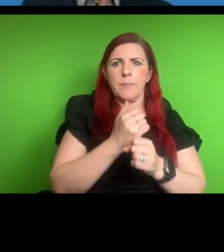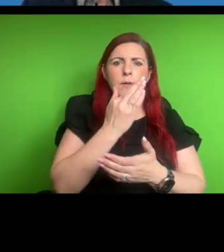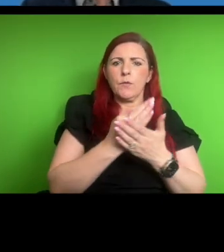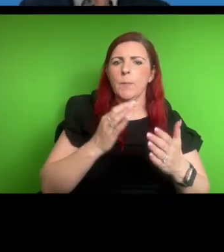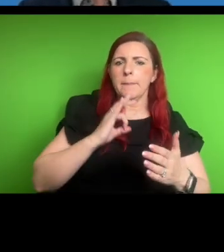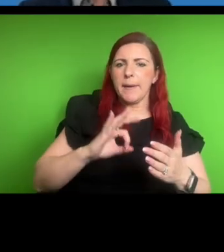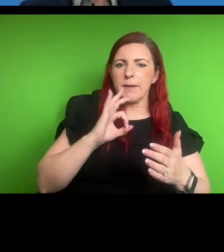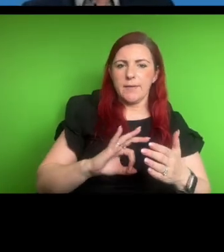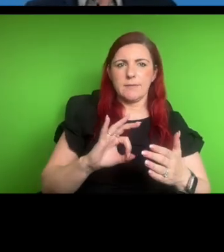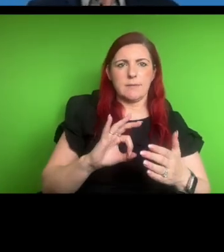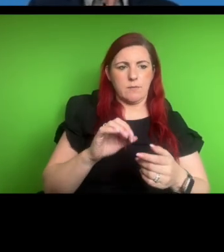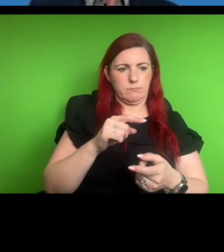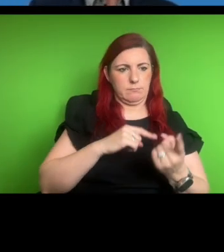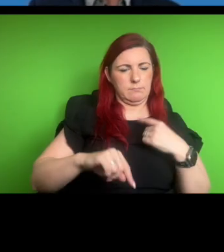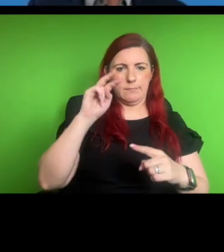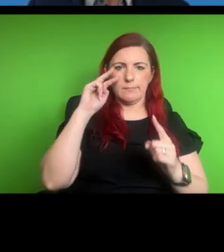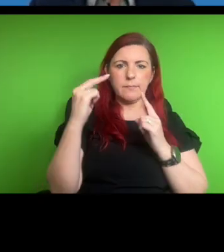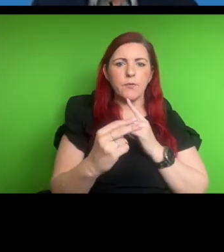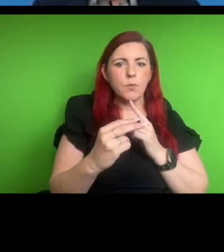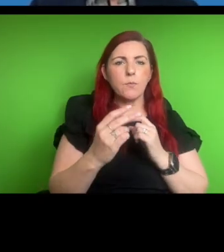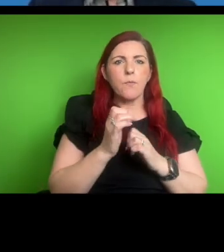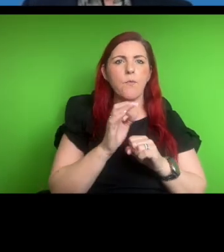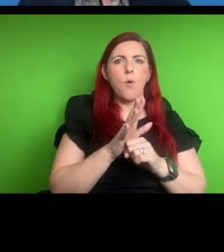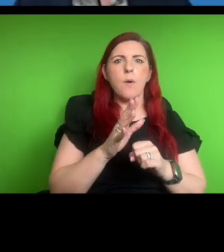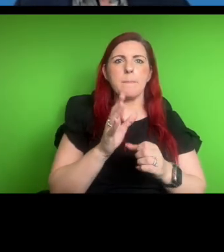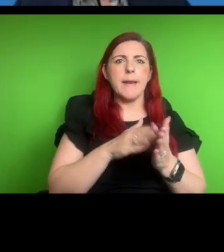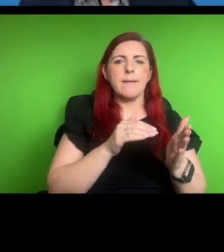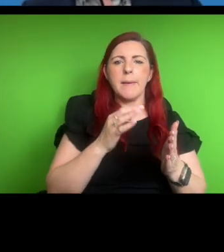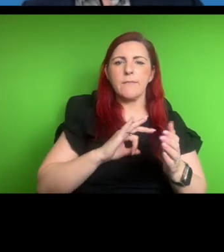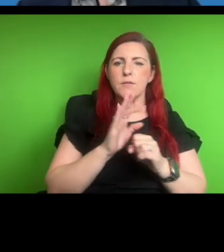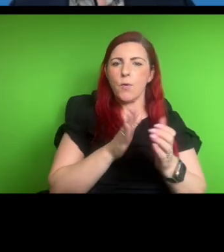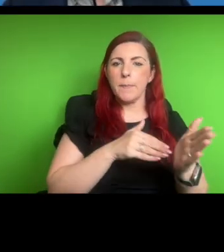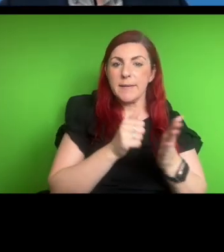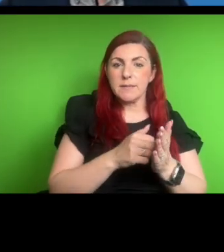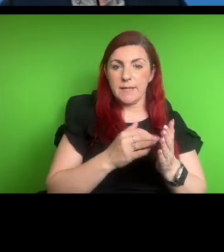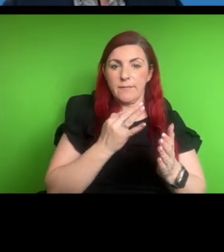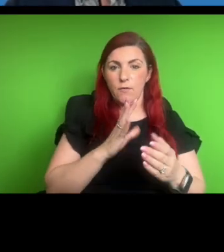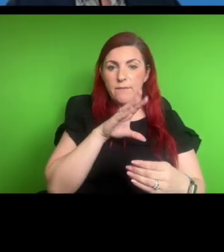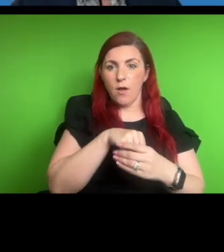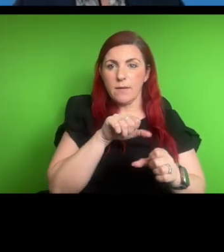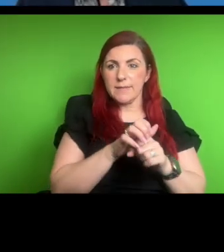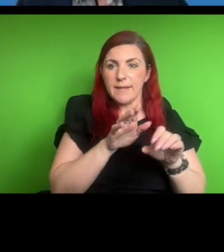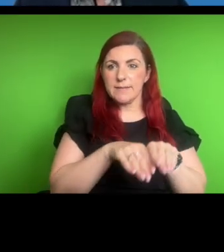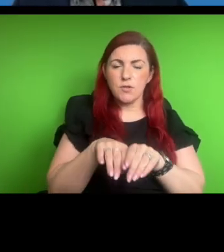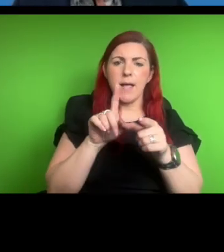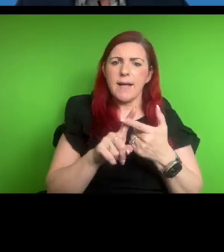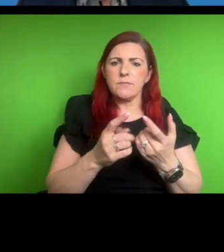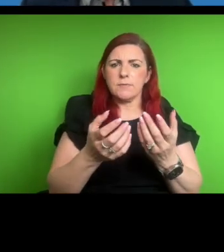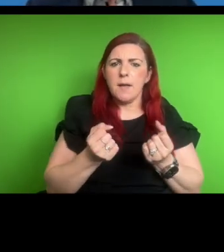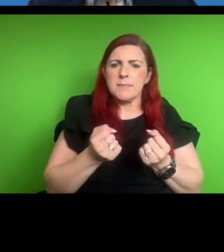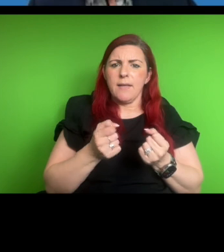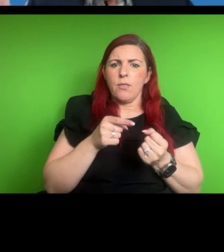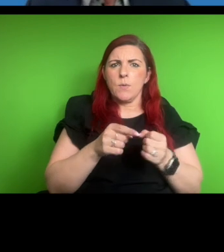to businesses for being involved in these standards, but also adopting the standards. And